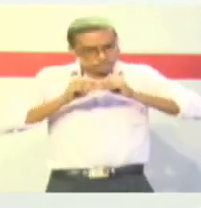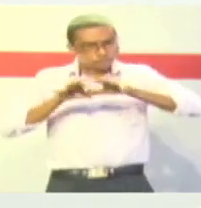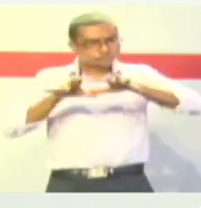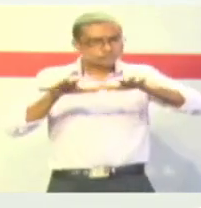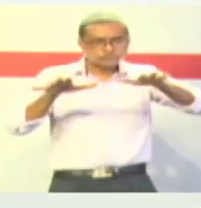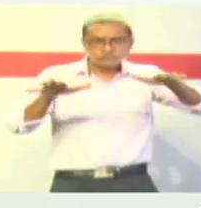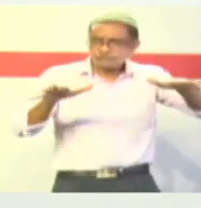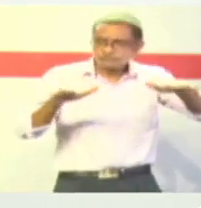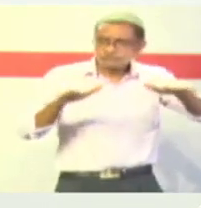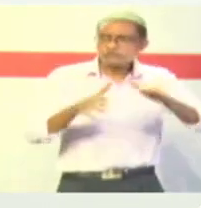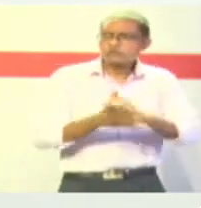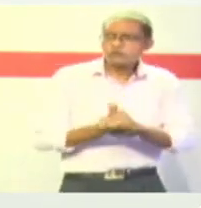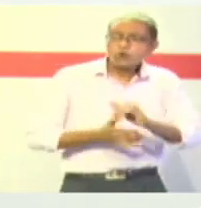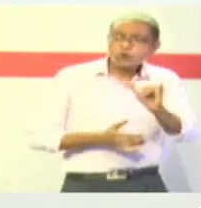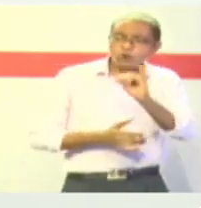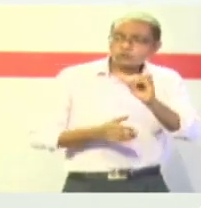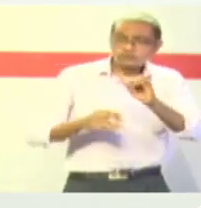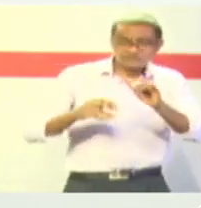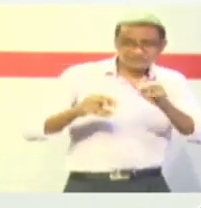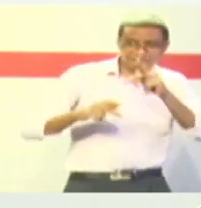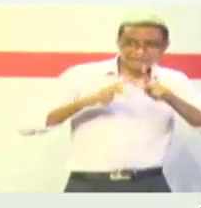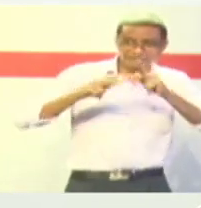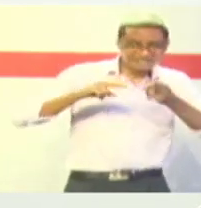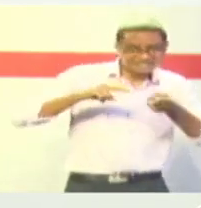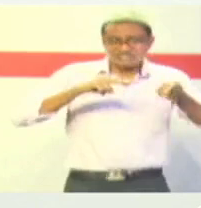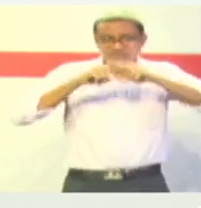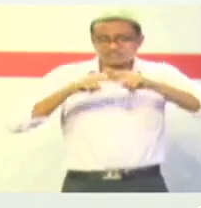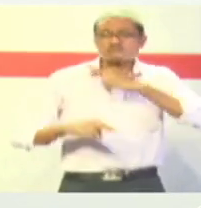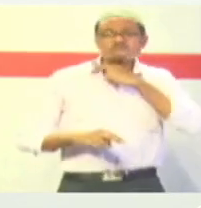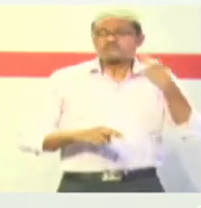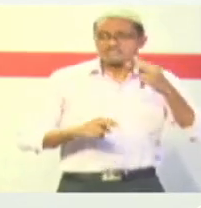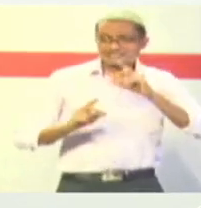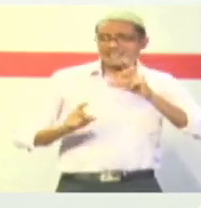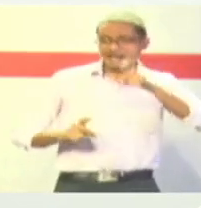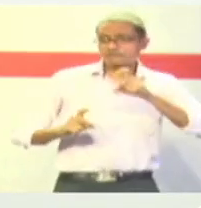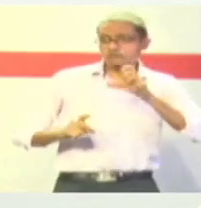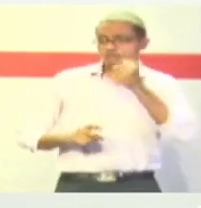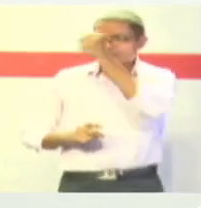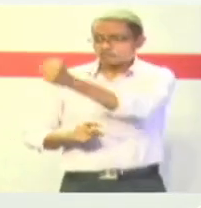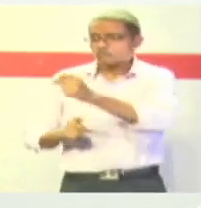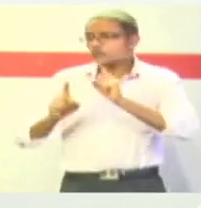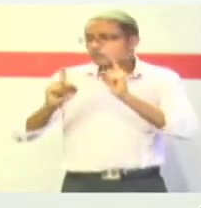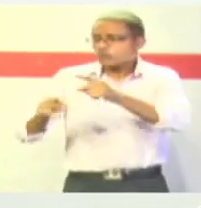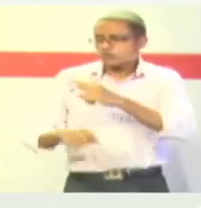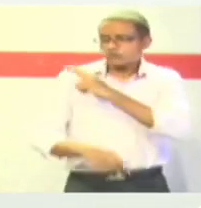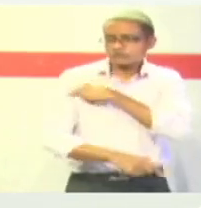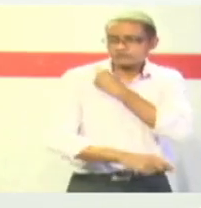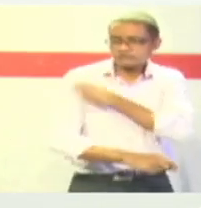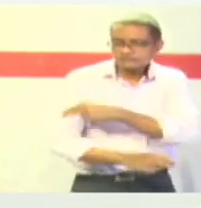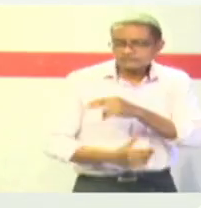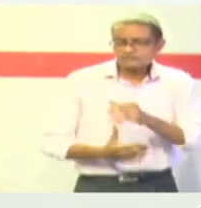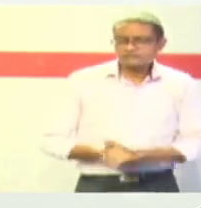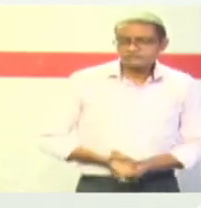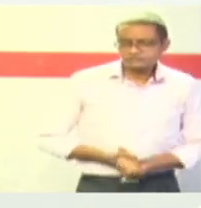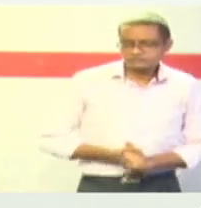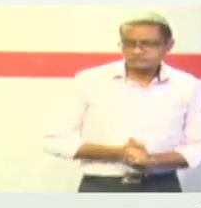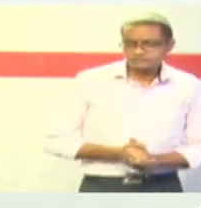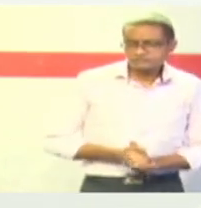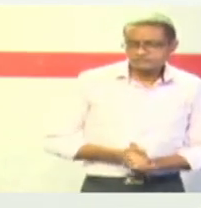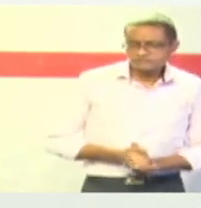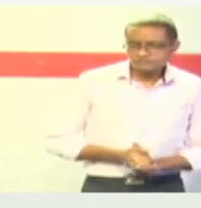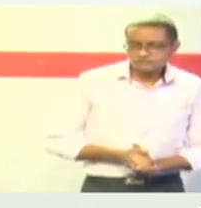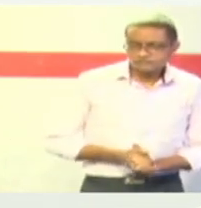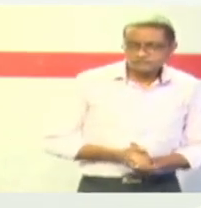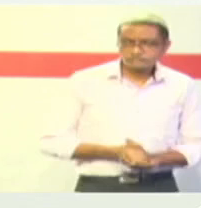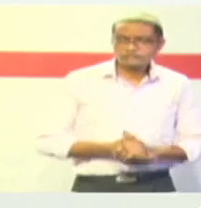again, increasing risk of hospitalization, increasing severity, as opposed to the original lineage, which is the Wuhan lineage,